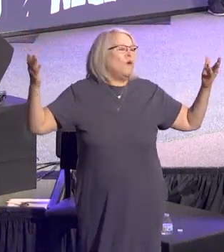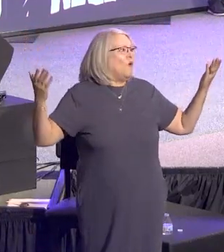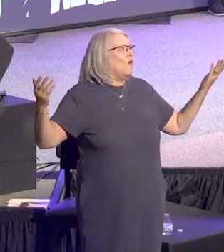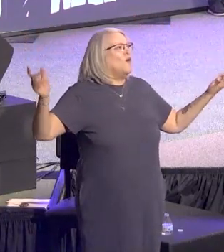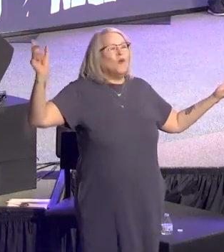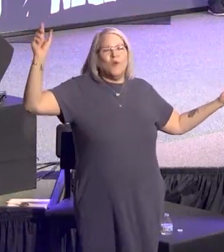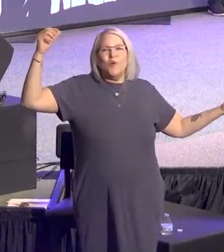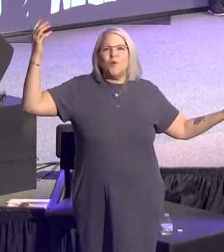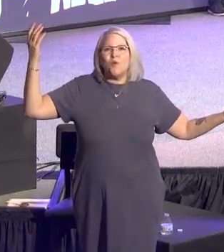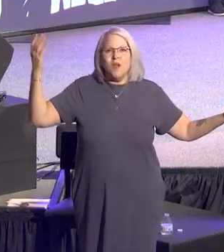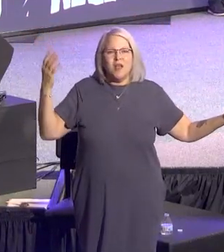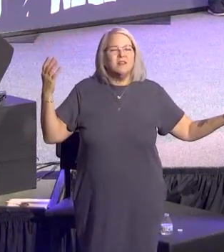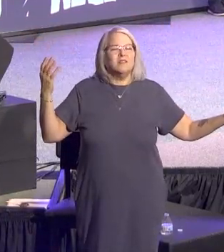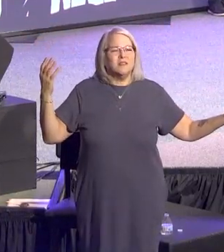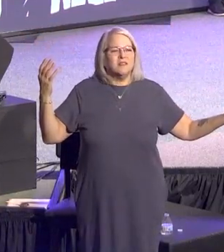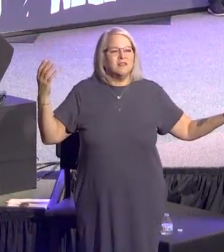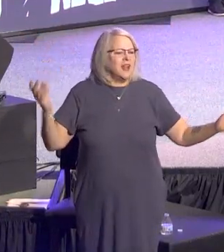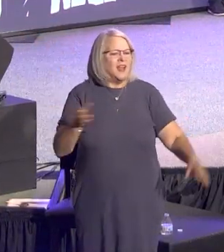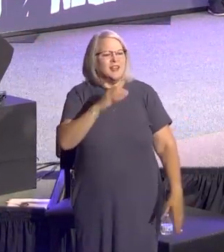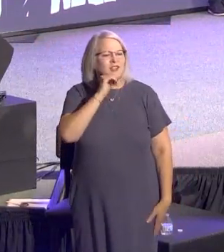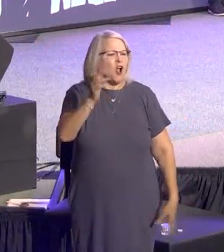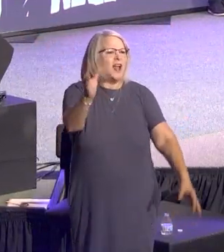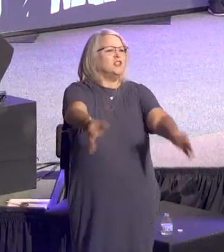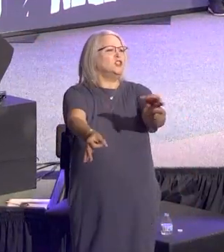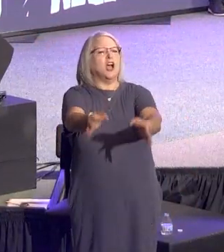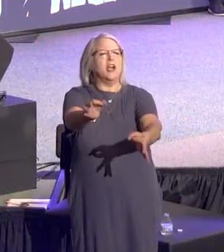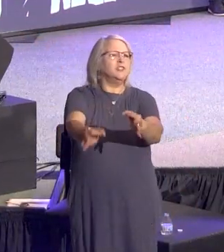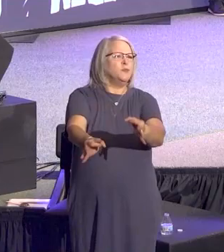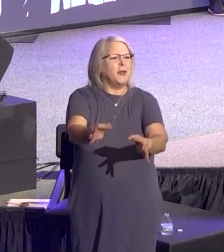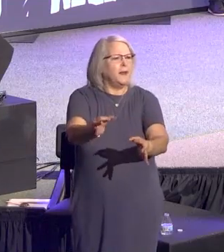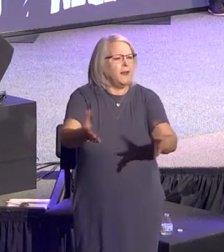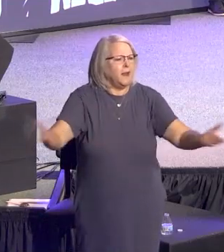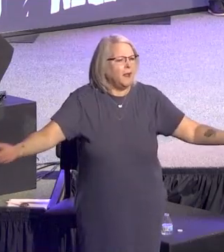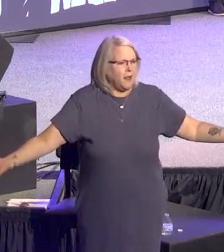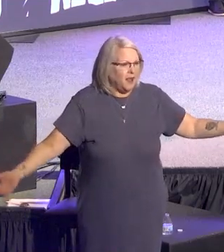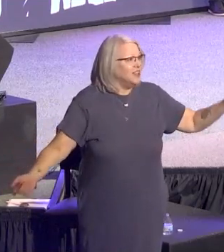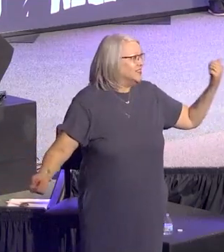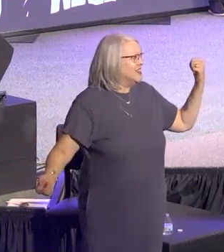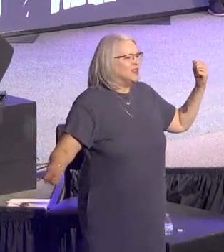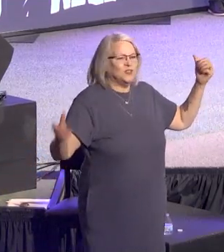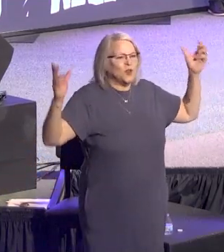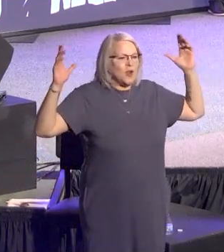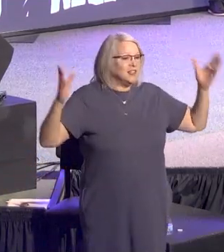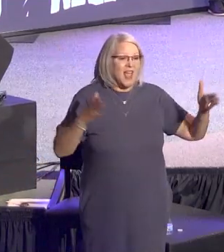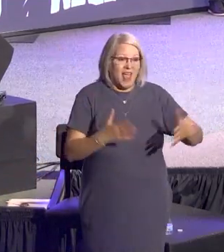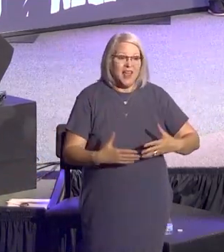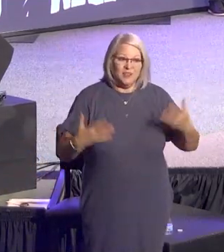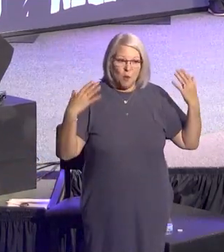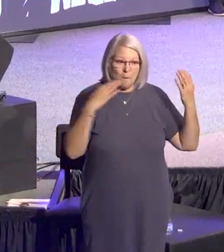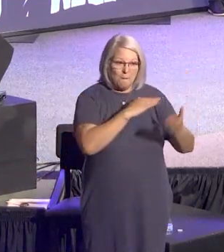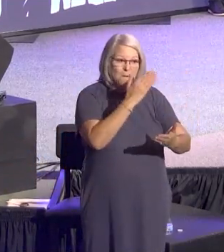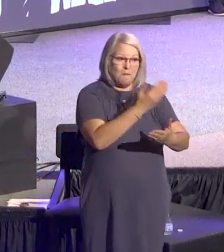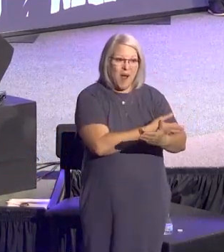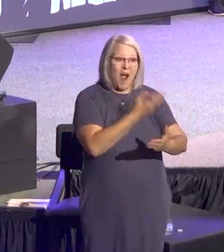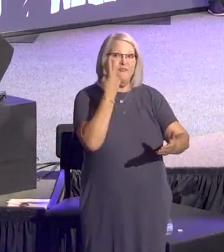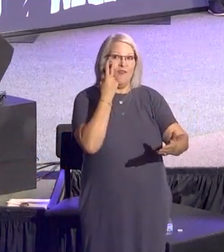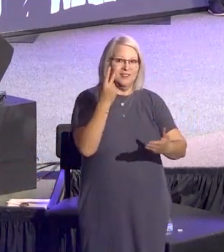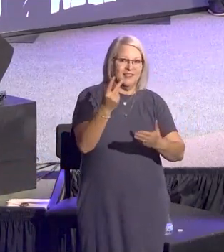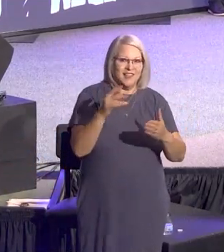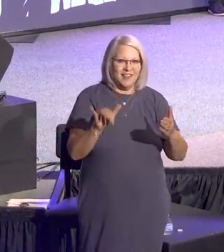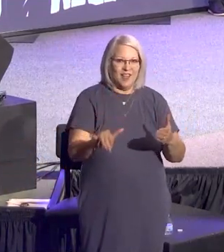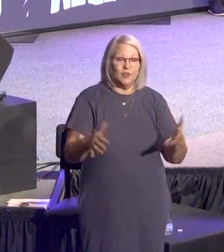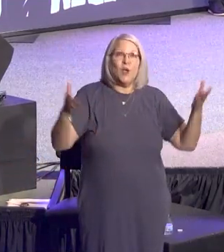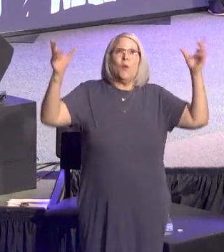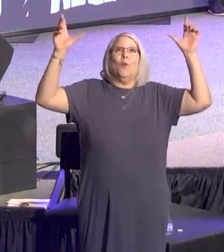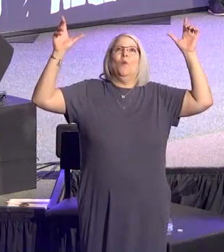of grace. Not judgment or condemnation. There is therefore now no condemnation for those who are in